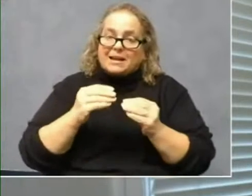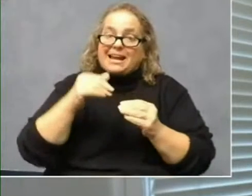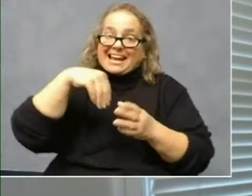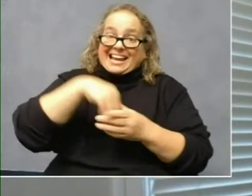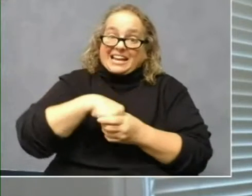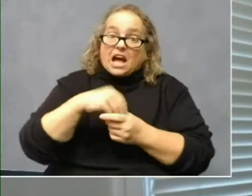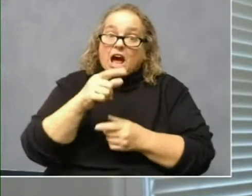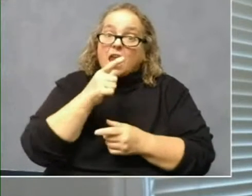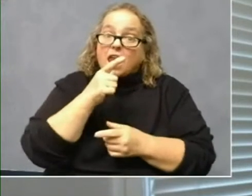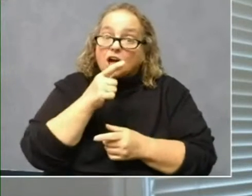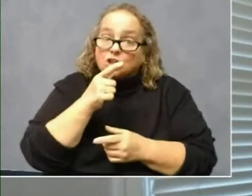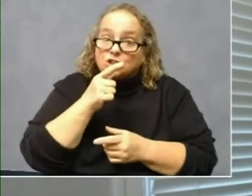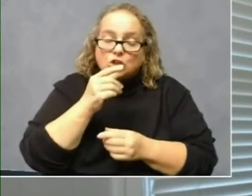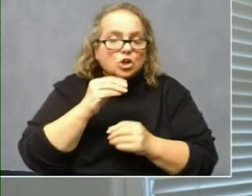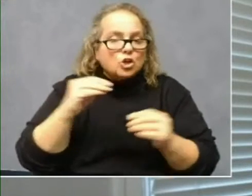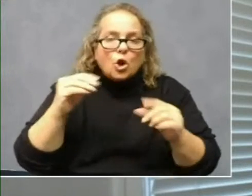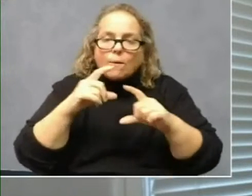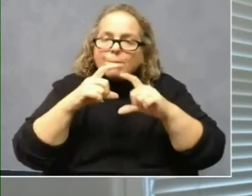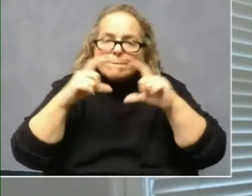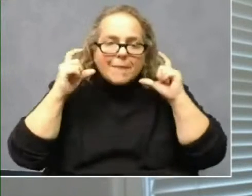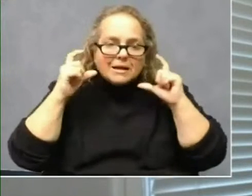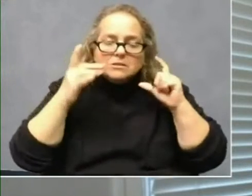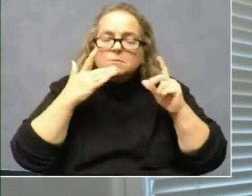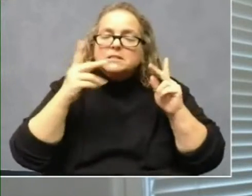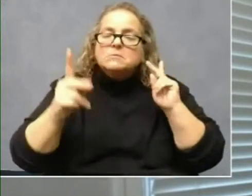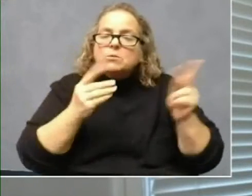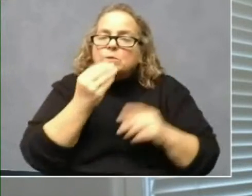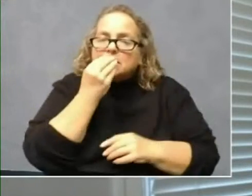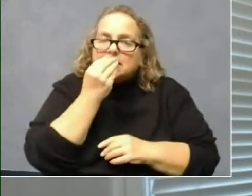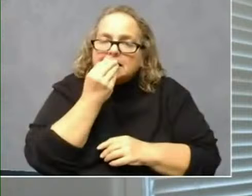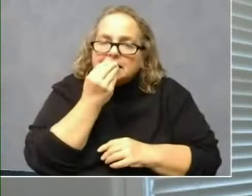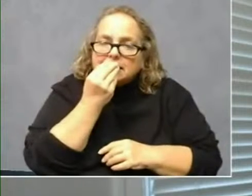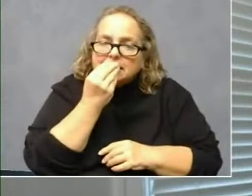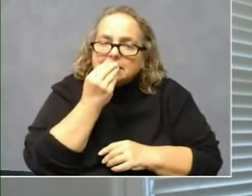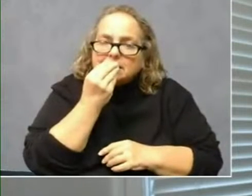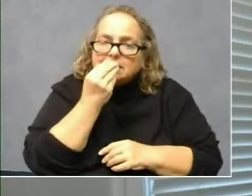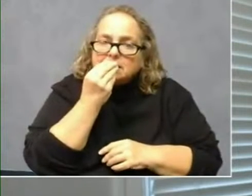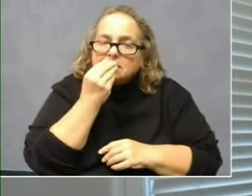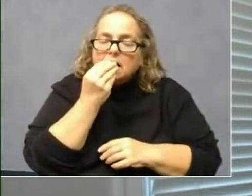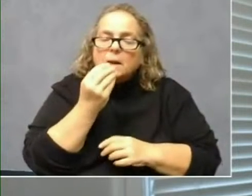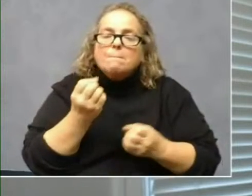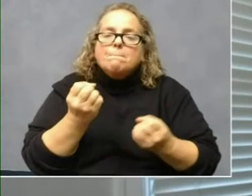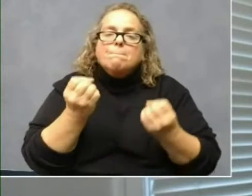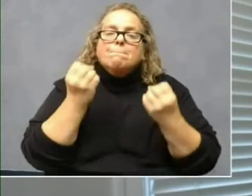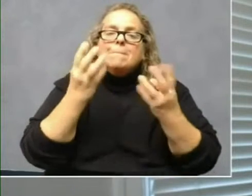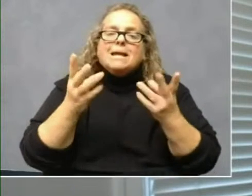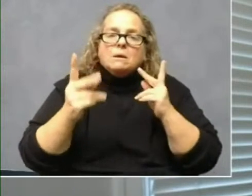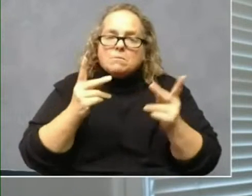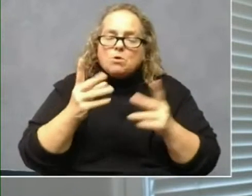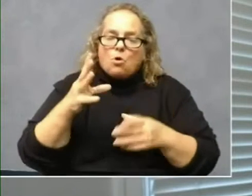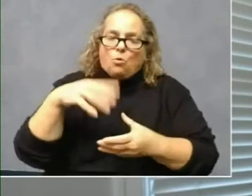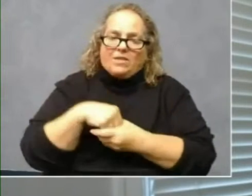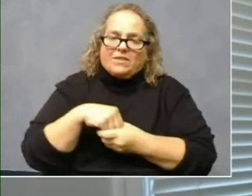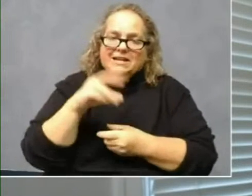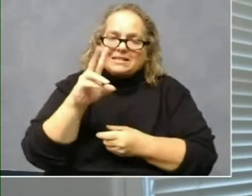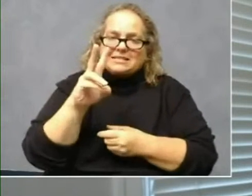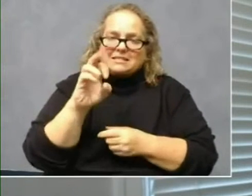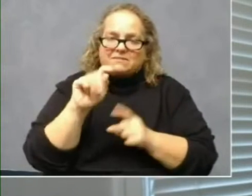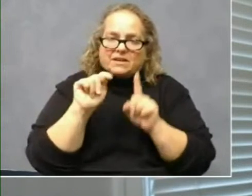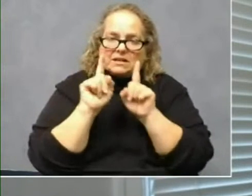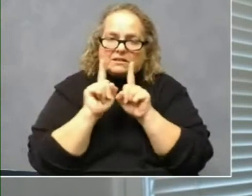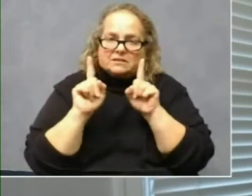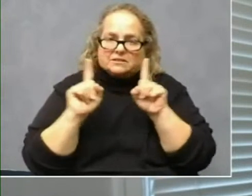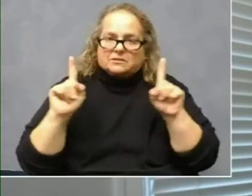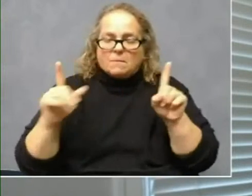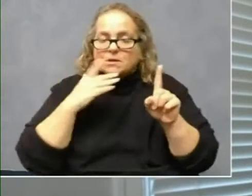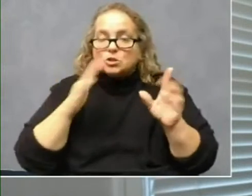not worn because people were eating. And there were multiple people that were within 6 feet of each other, given the size of the room that they held